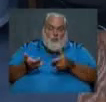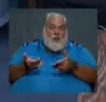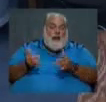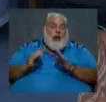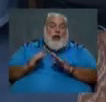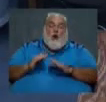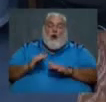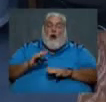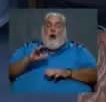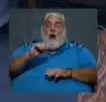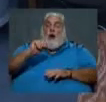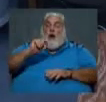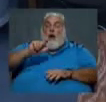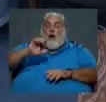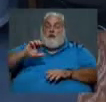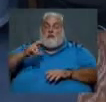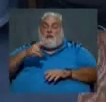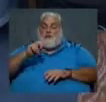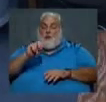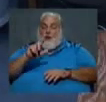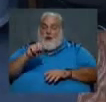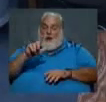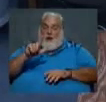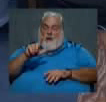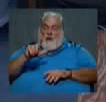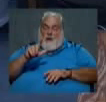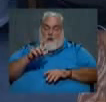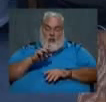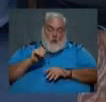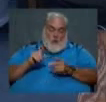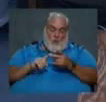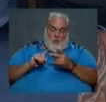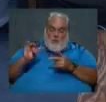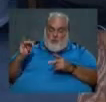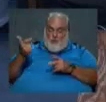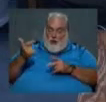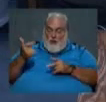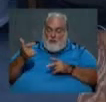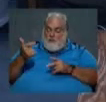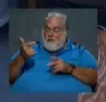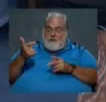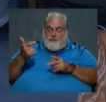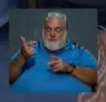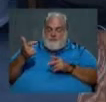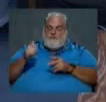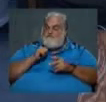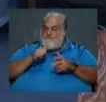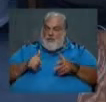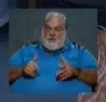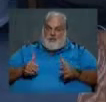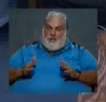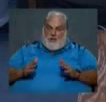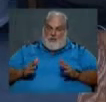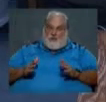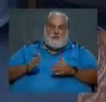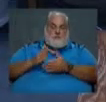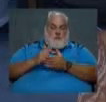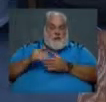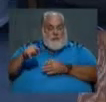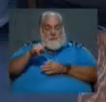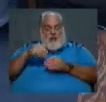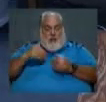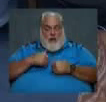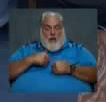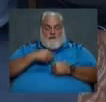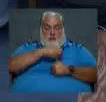drugs of any kind unless they're prescribed. If there are issues that we have trouble dealing with, some of these people have a parole